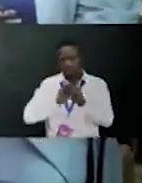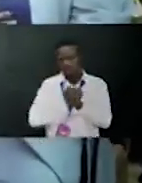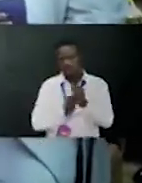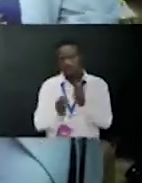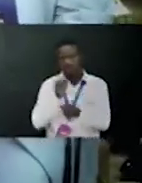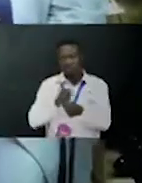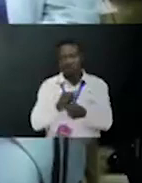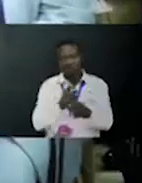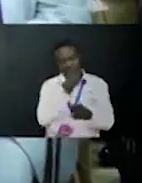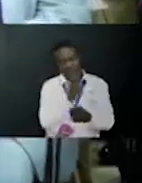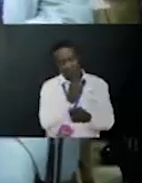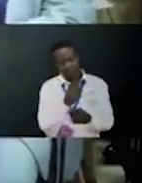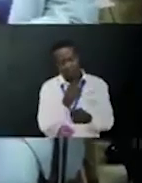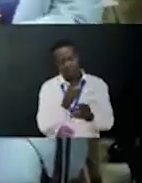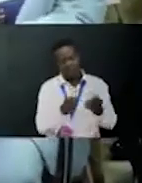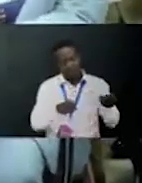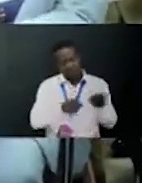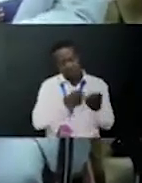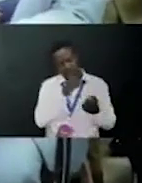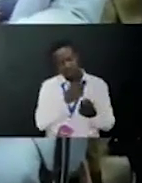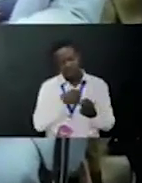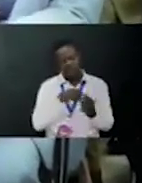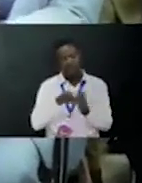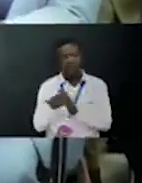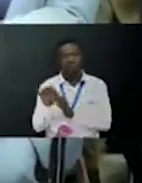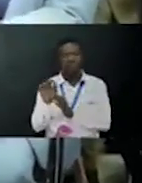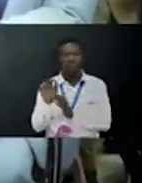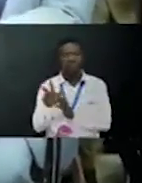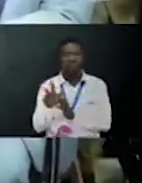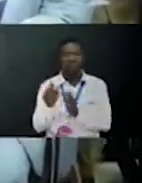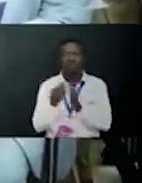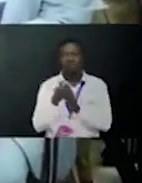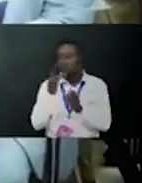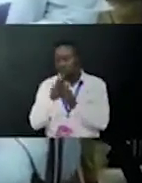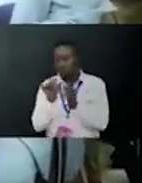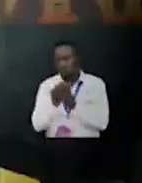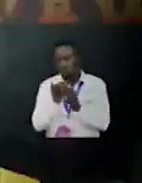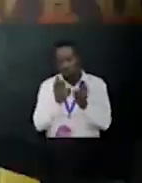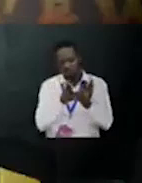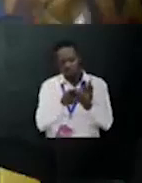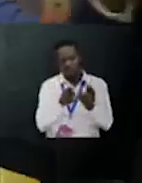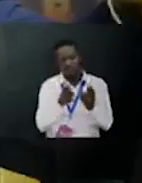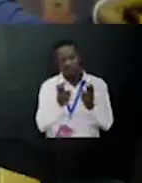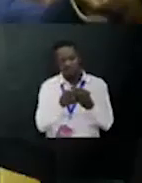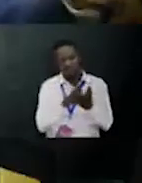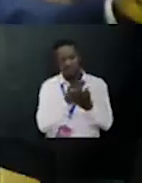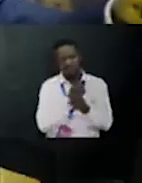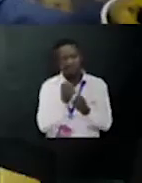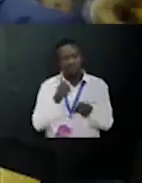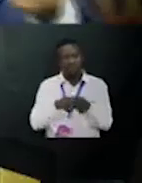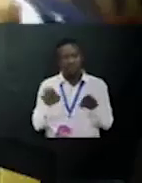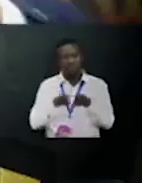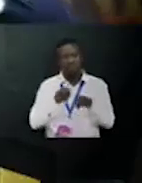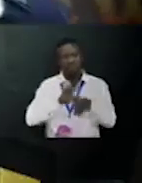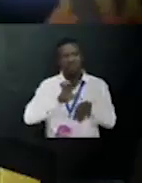about 3 keys. I'll take one and I'll pledge him that everything will be safe. Then I'll organize the young men who close church at